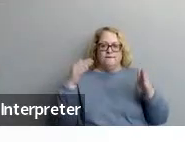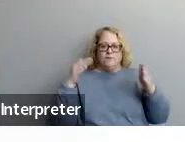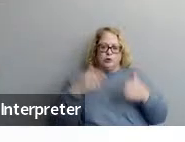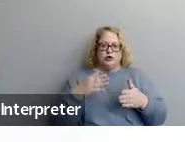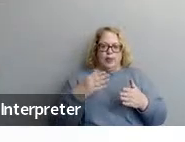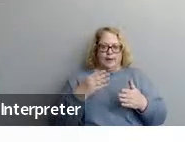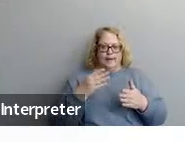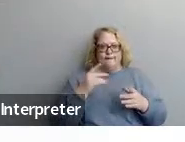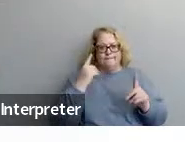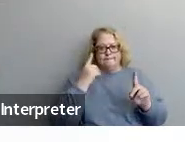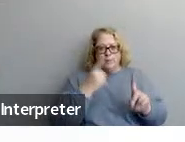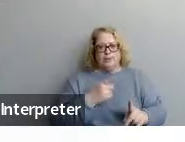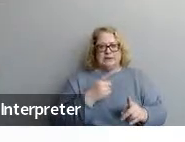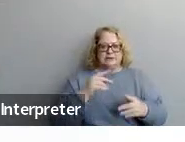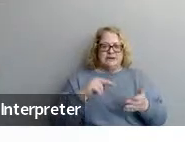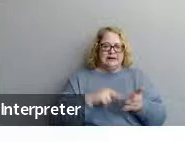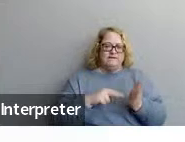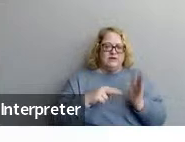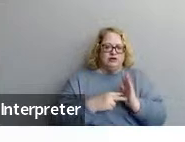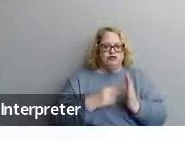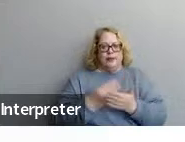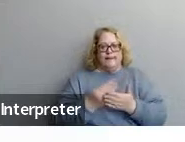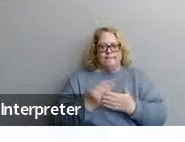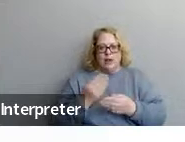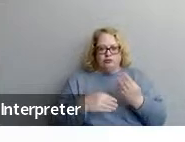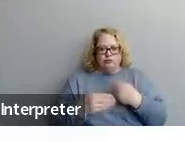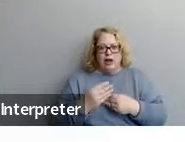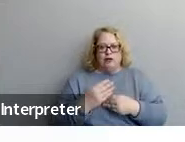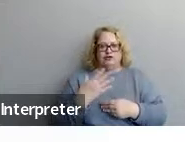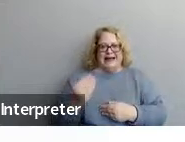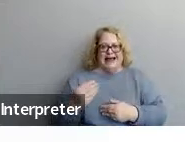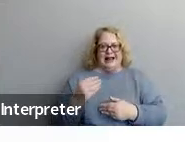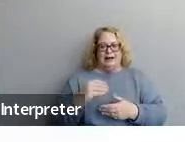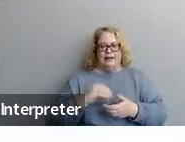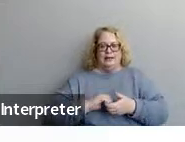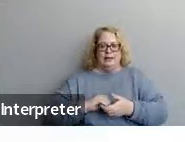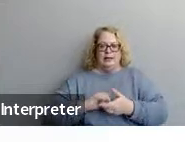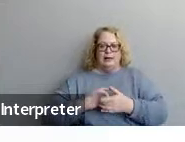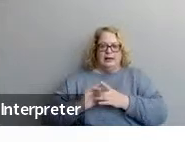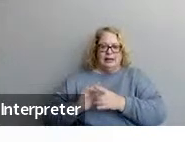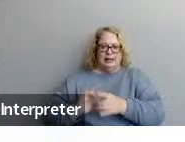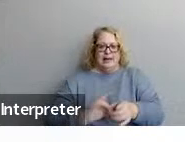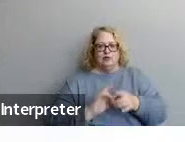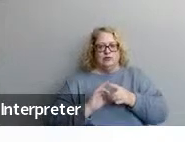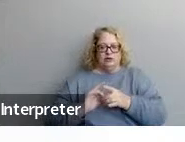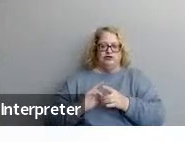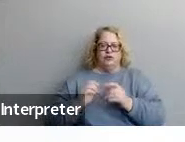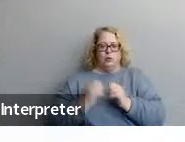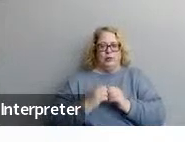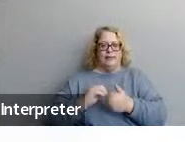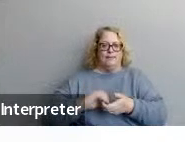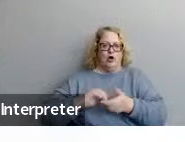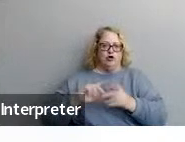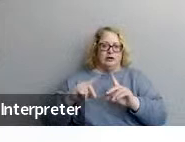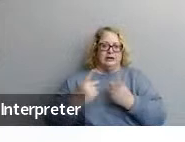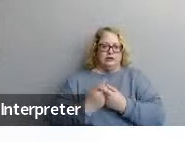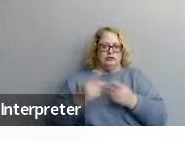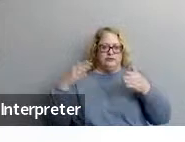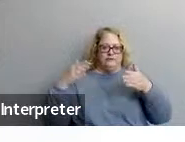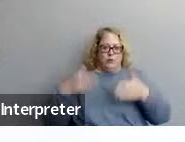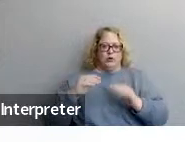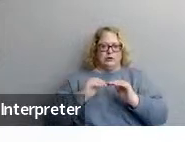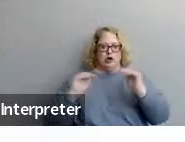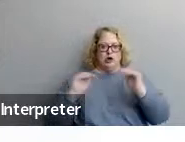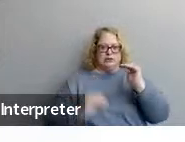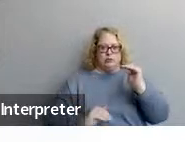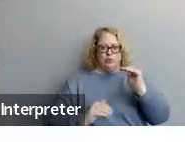the budget process, as well as our collaboration with each of our partner districts focusing on disproportionality. Next